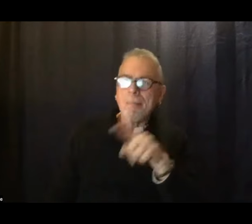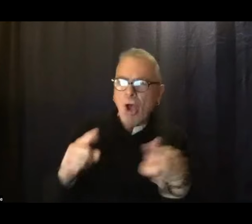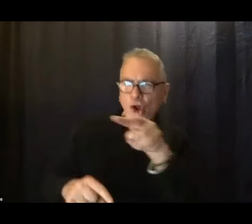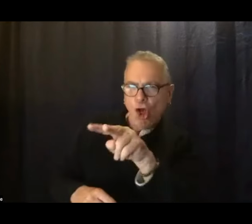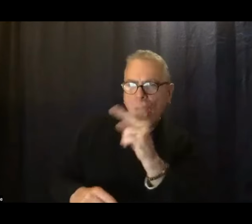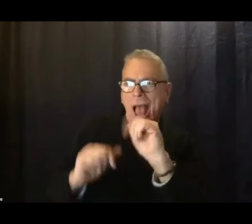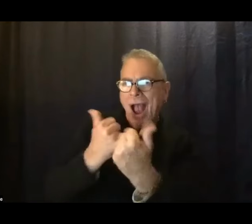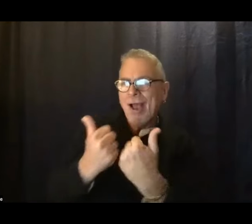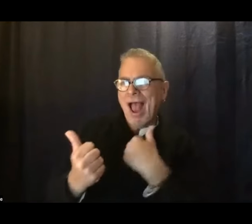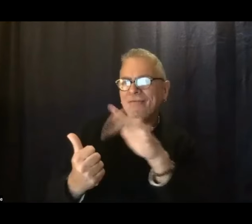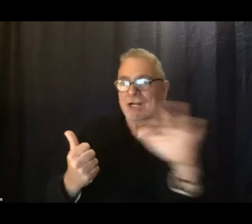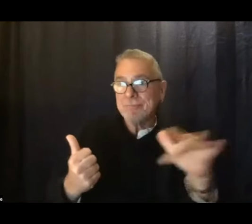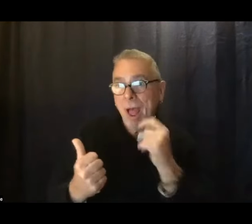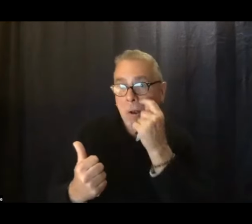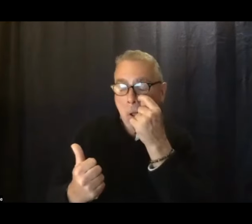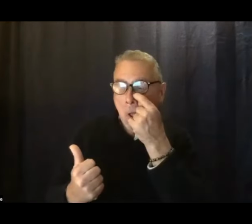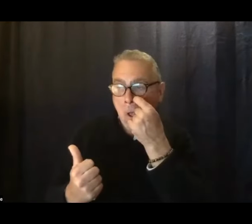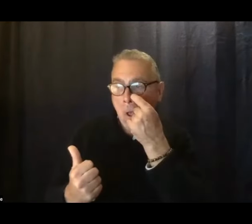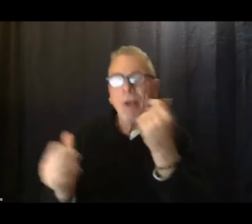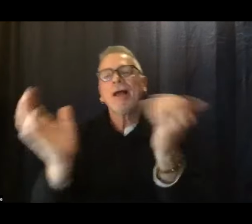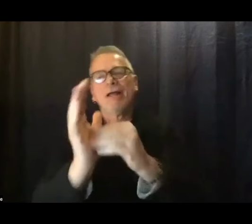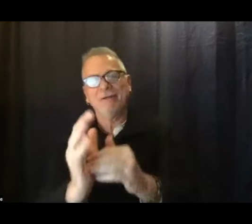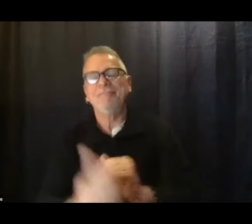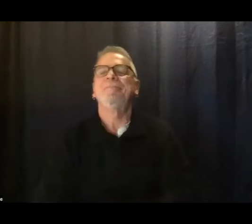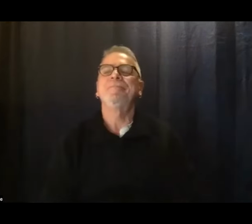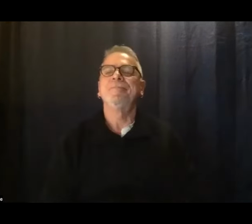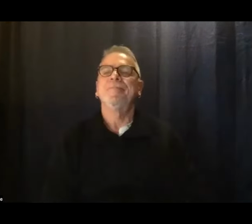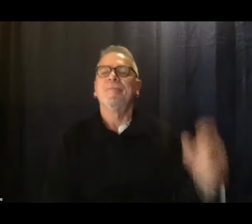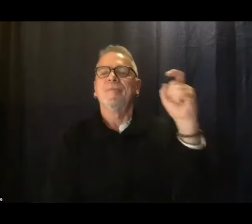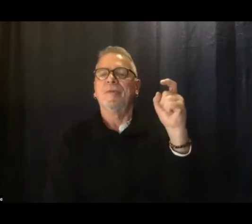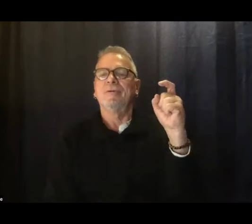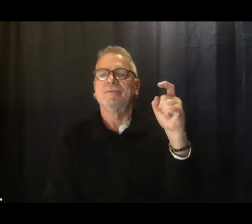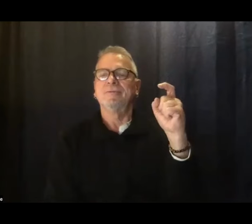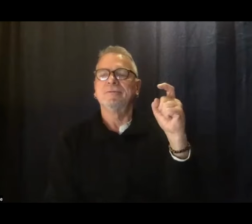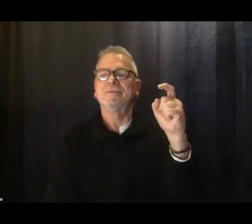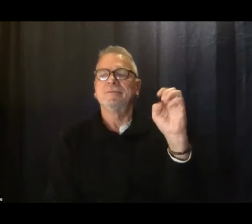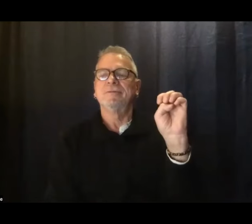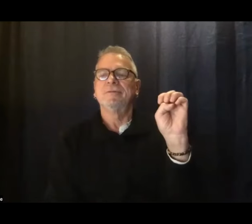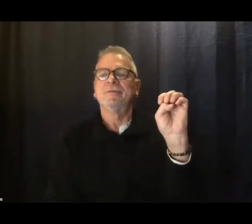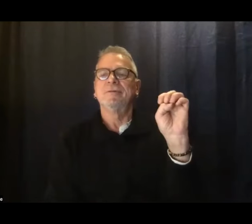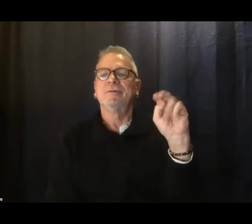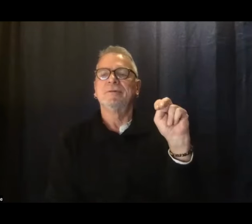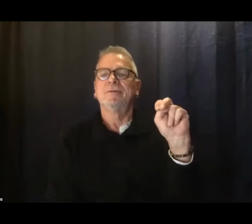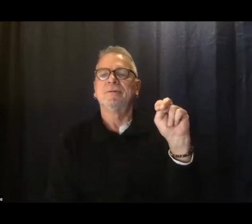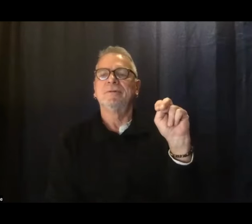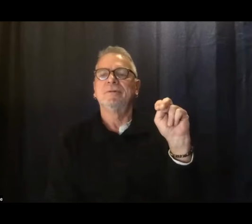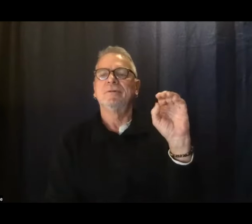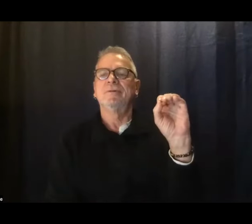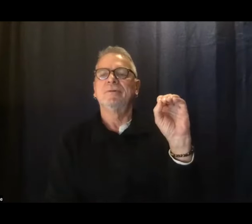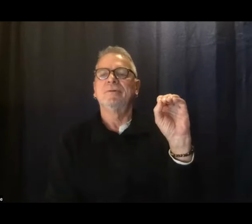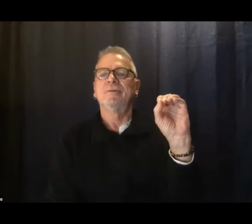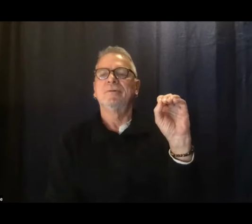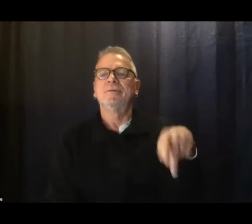practice those receptive skills. Don't just sit there and stare, without intent. So I'm going to do this again.